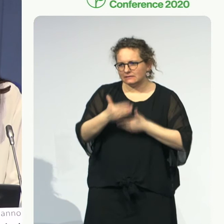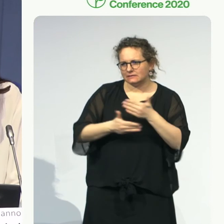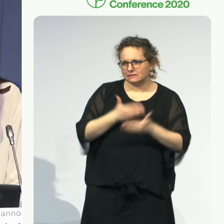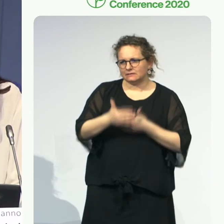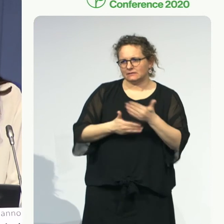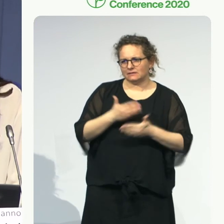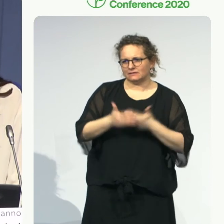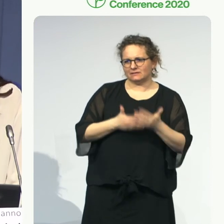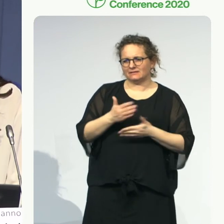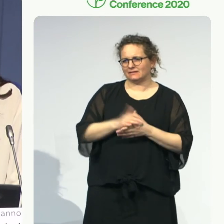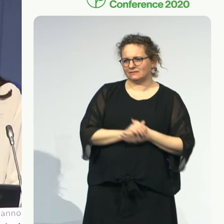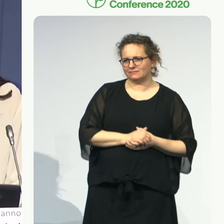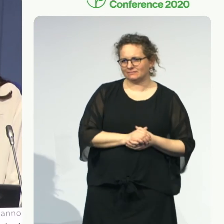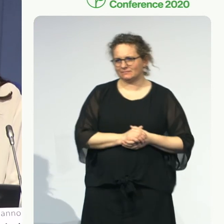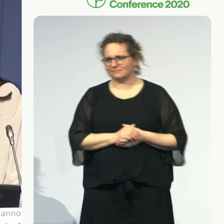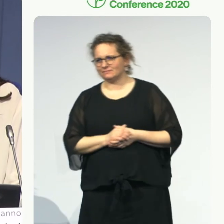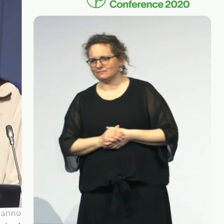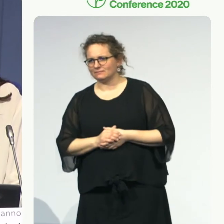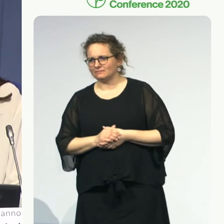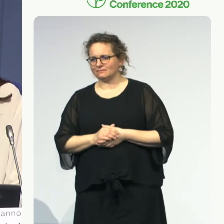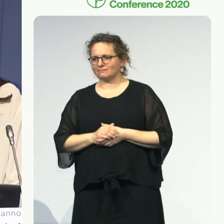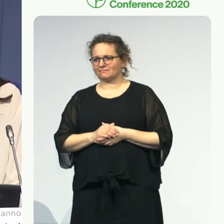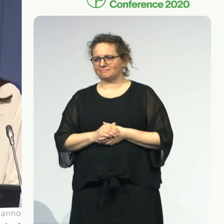inclusion. Thank you.